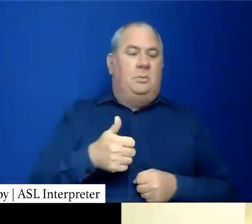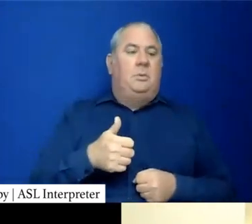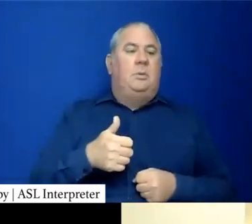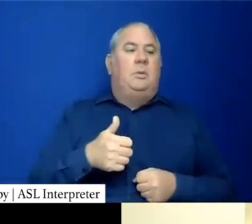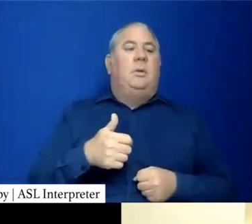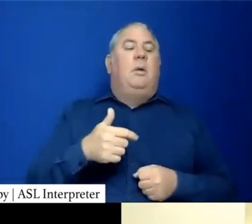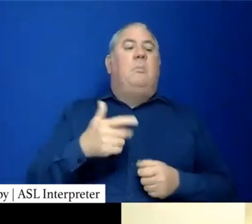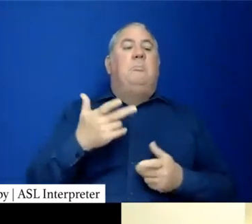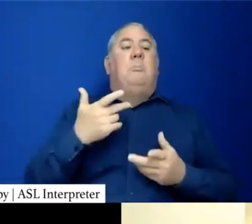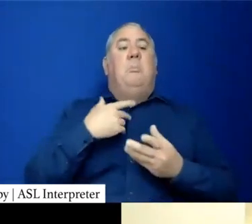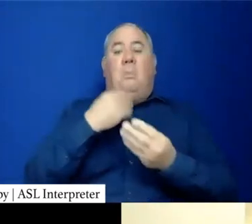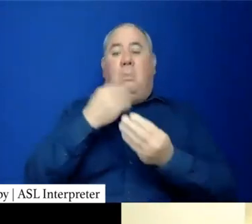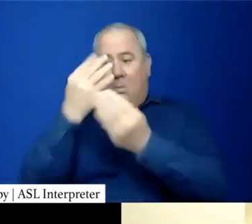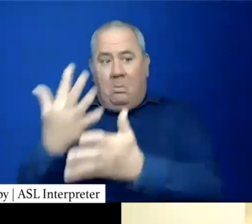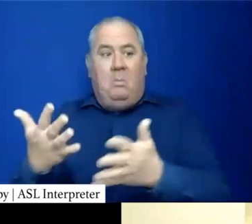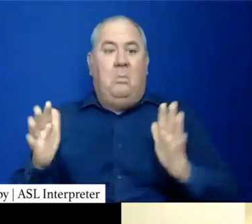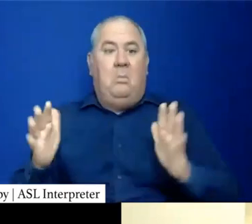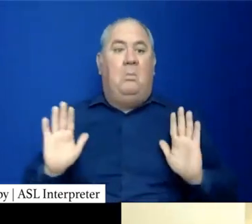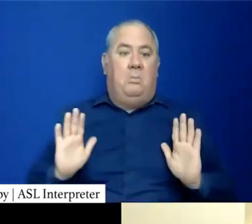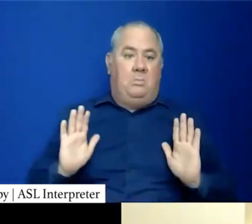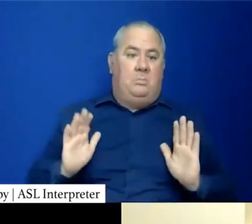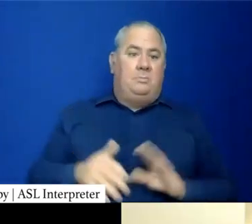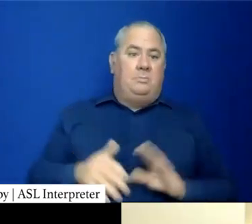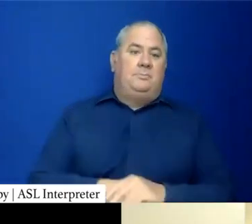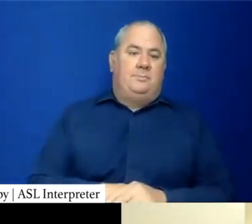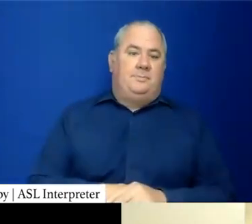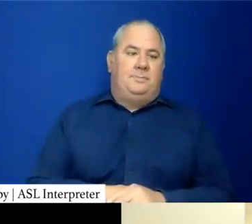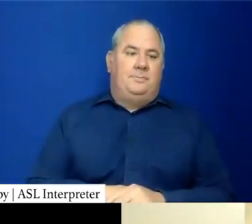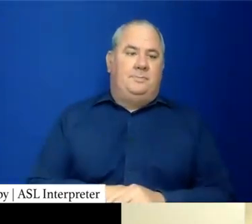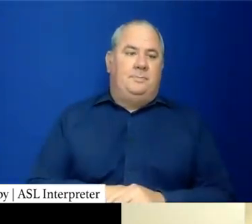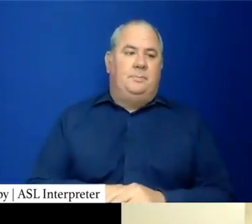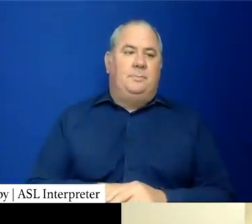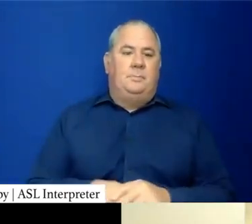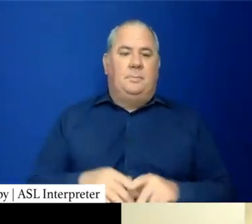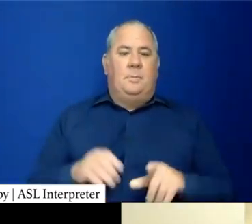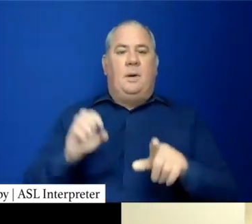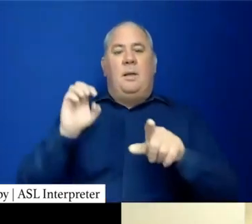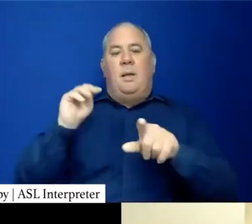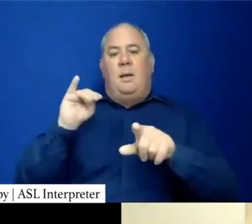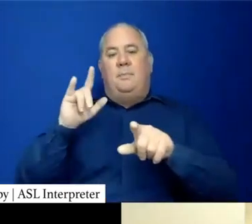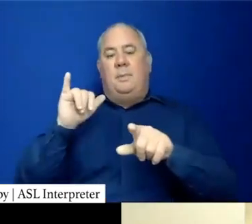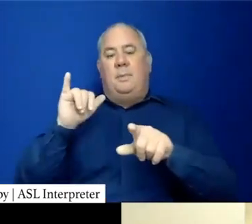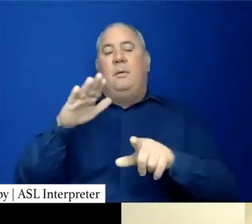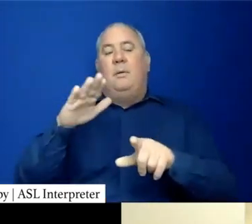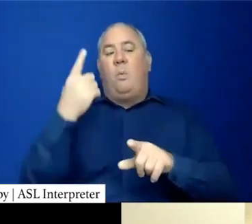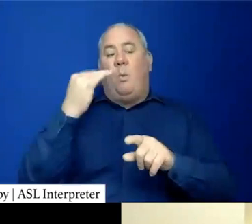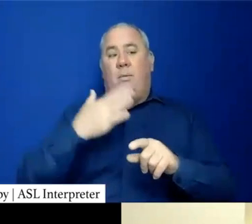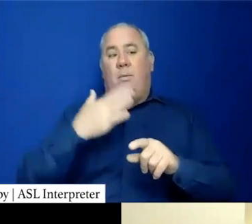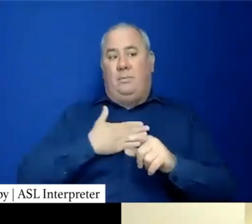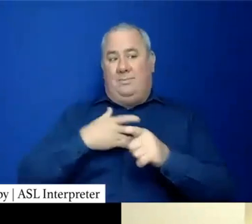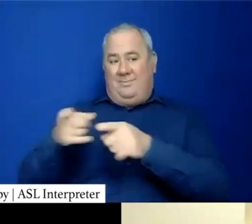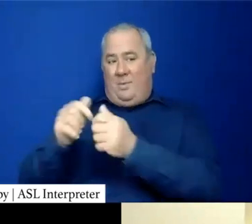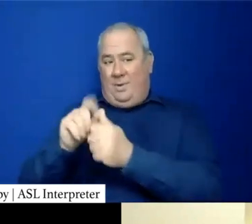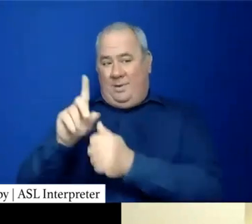And I also know some of my colleagues with disability that he has to disclose because they won't visible, won't ready